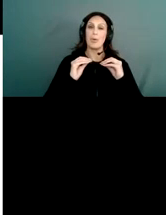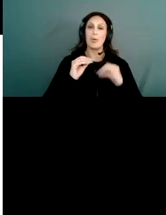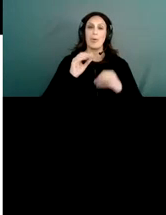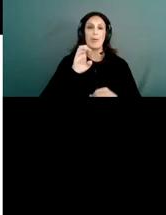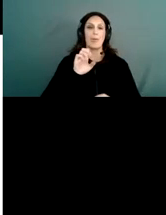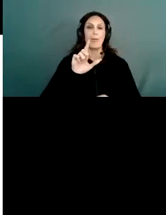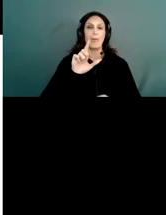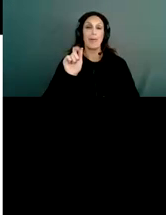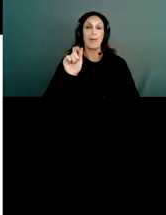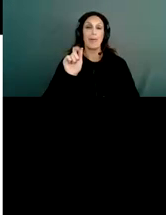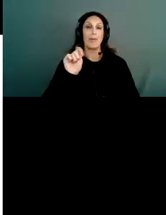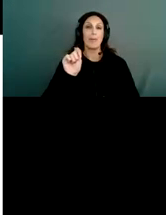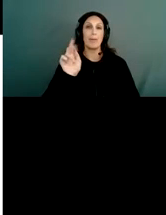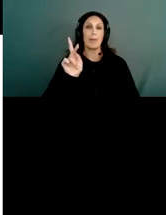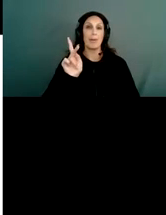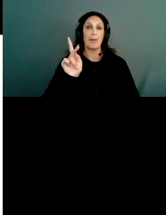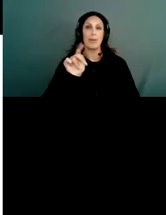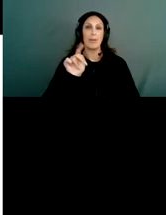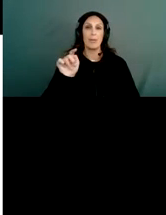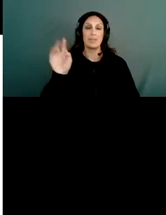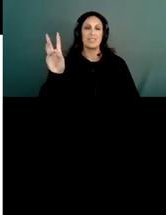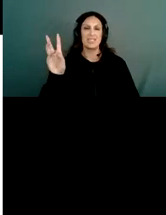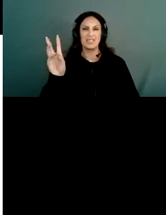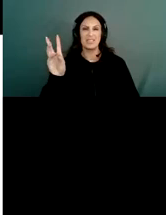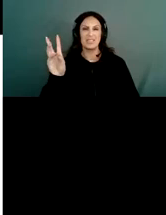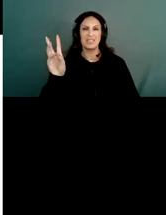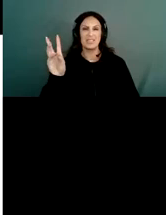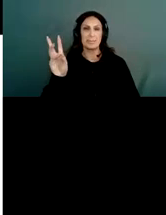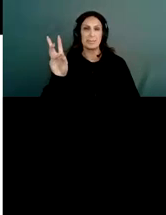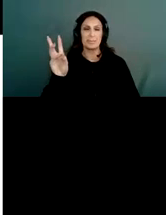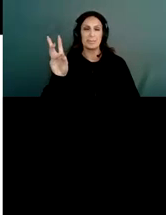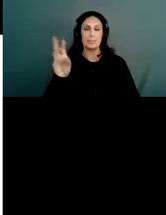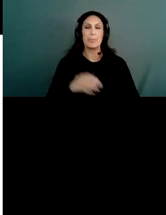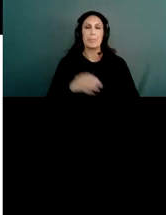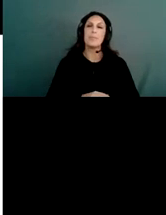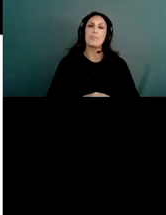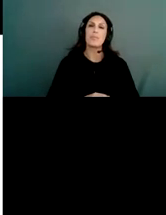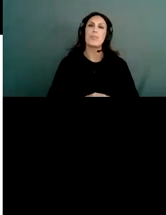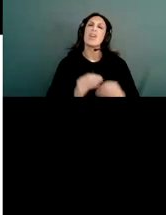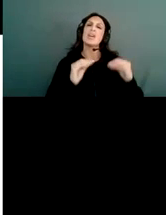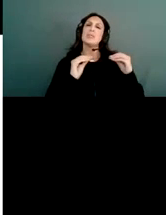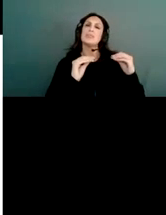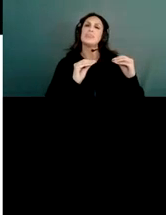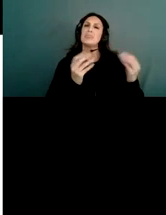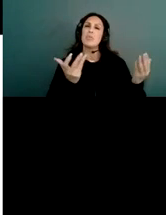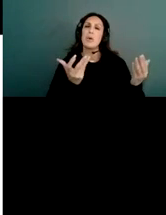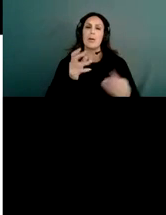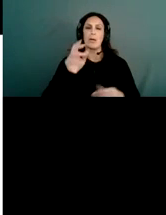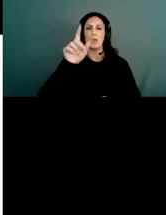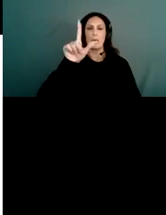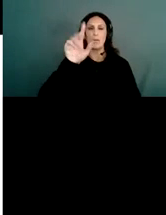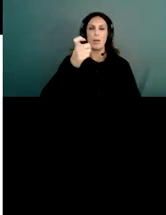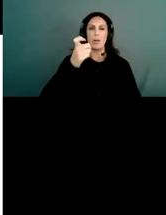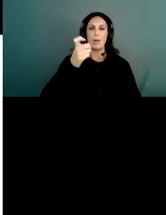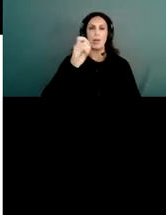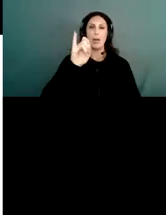grades TK through 6. And we're going to be looking specifically at the Lexia app today and sharing